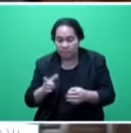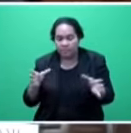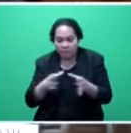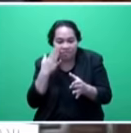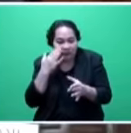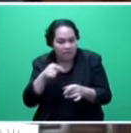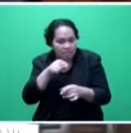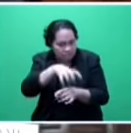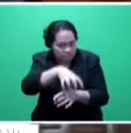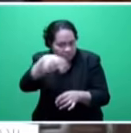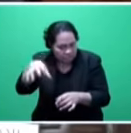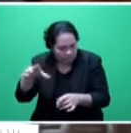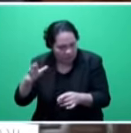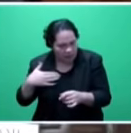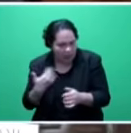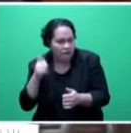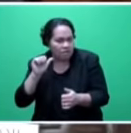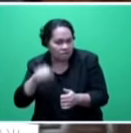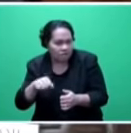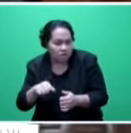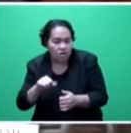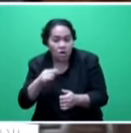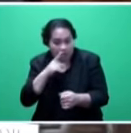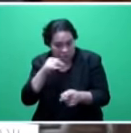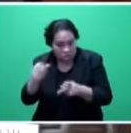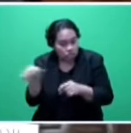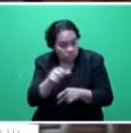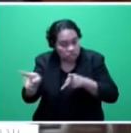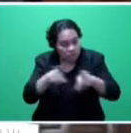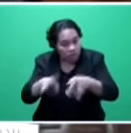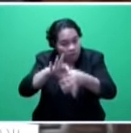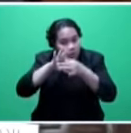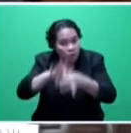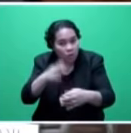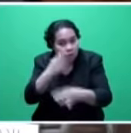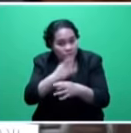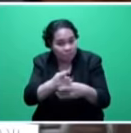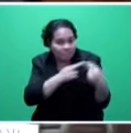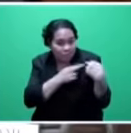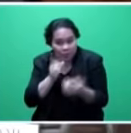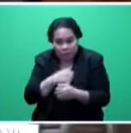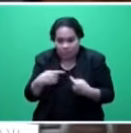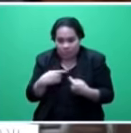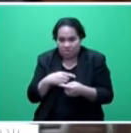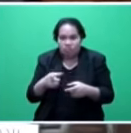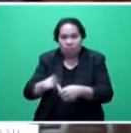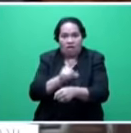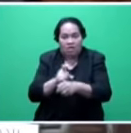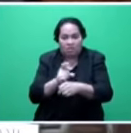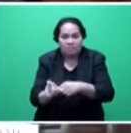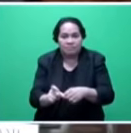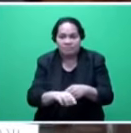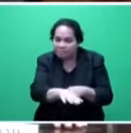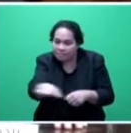our institutions are alive and whether they are allowed to perform the functions for which they were designed and which